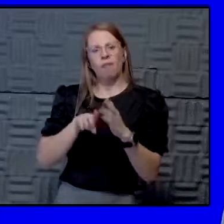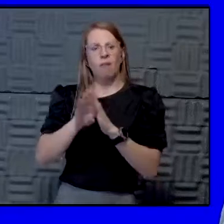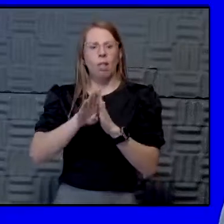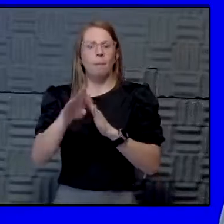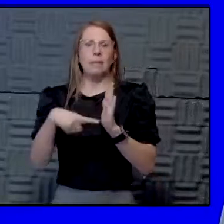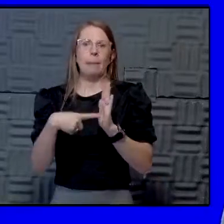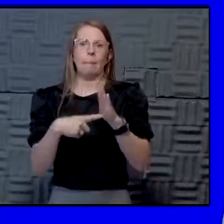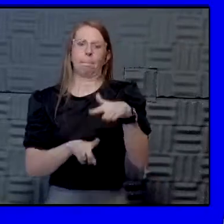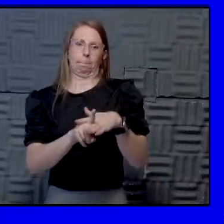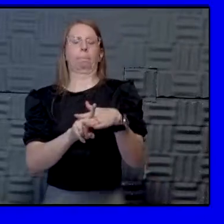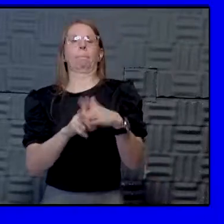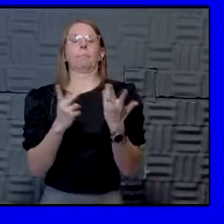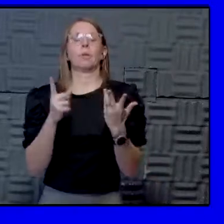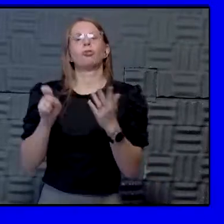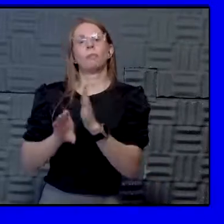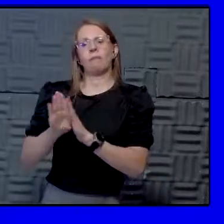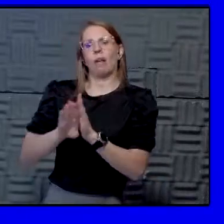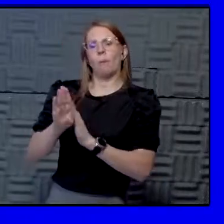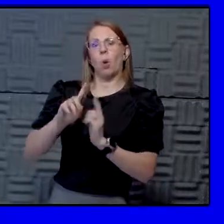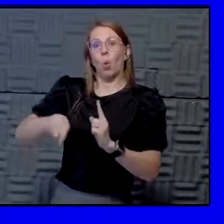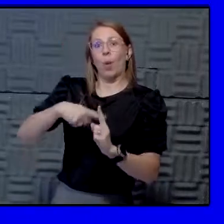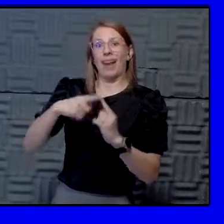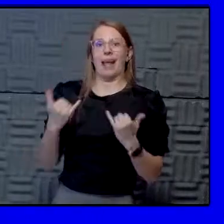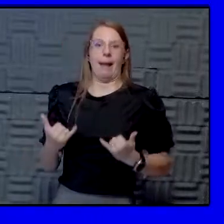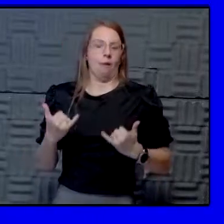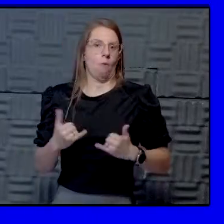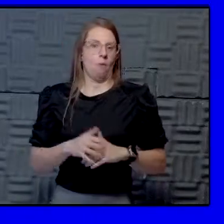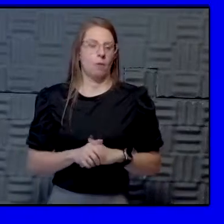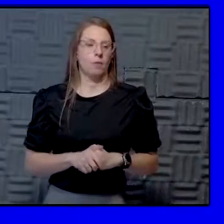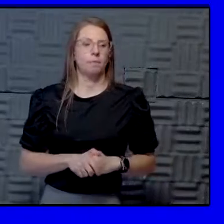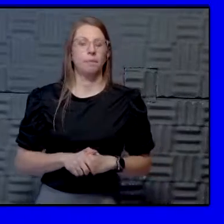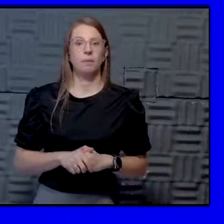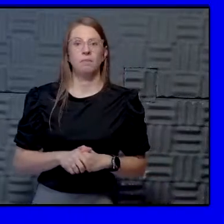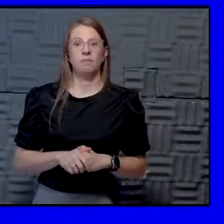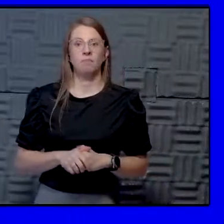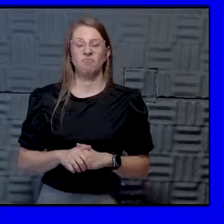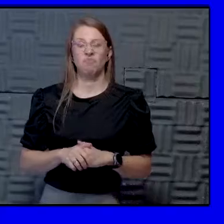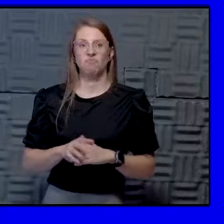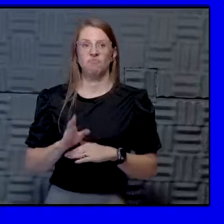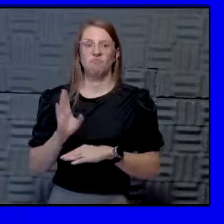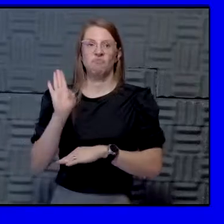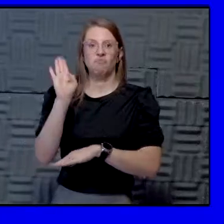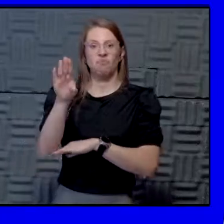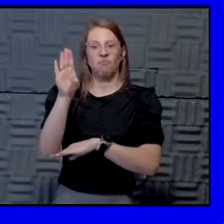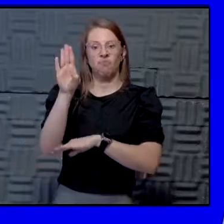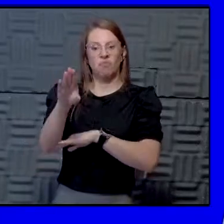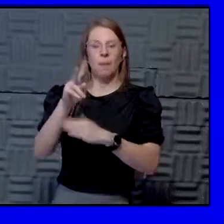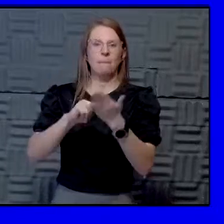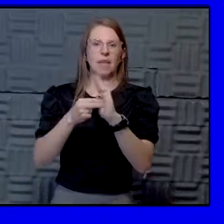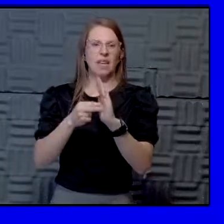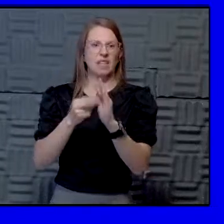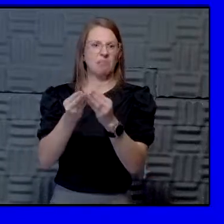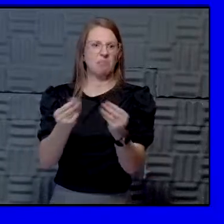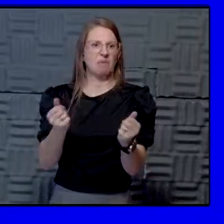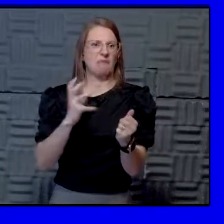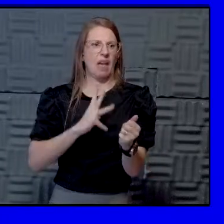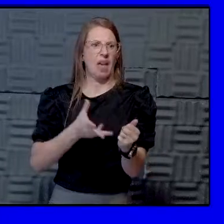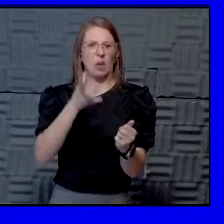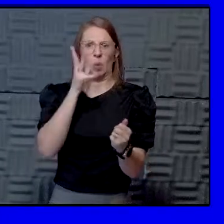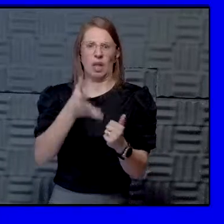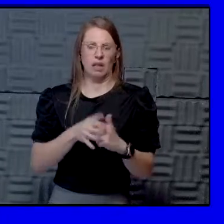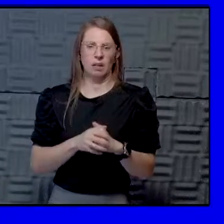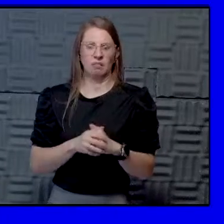symptoms. And I told her you should be developing them by now. By midday, you're probably out of the woods and you're probably not going to get any of